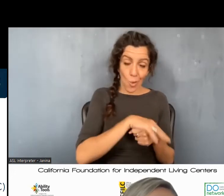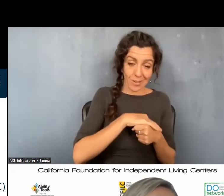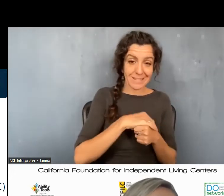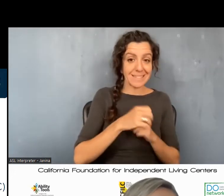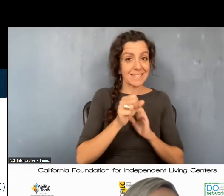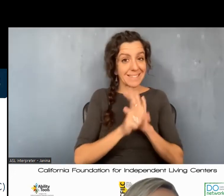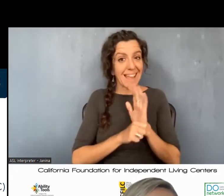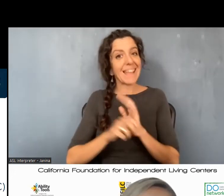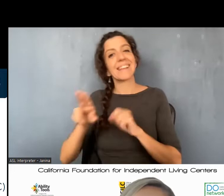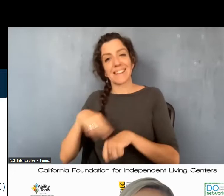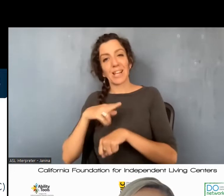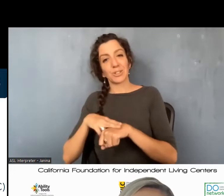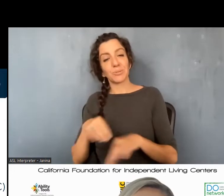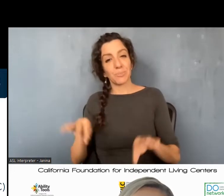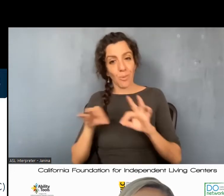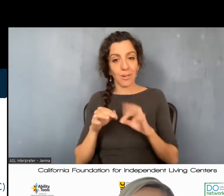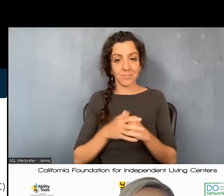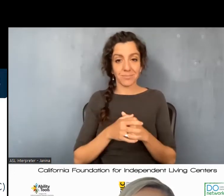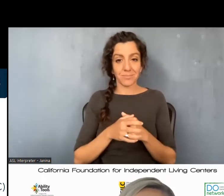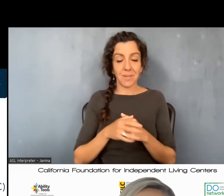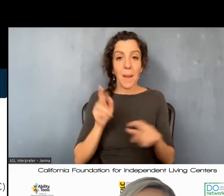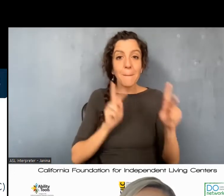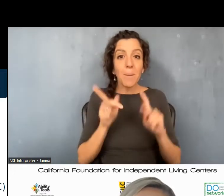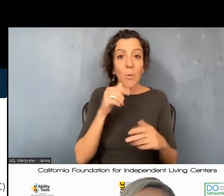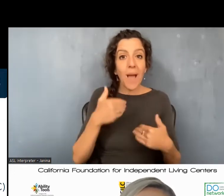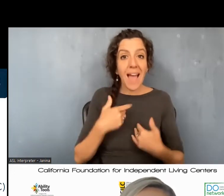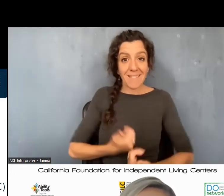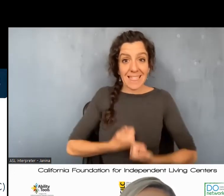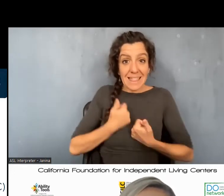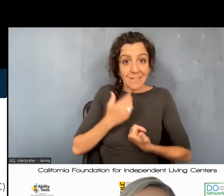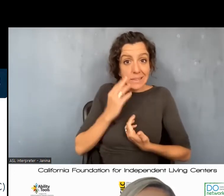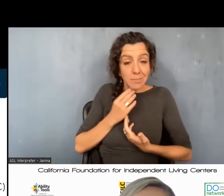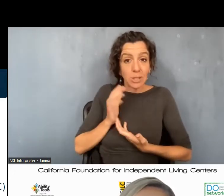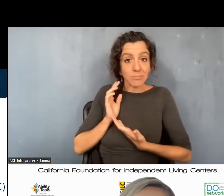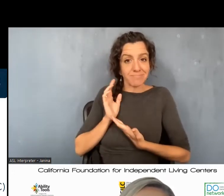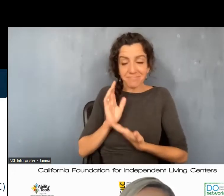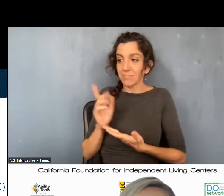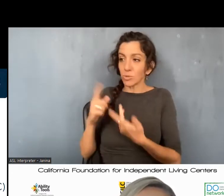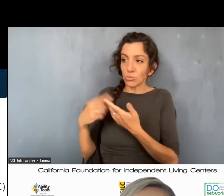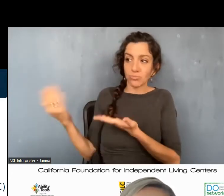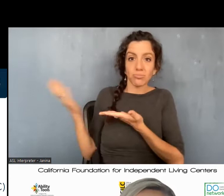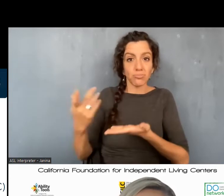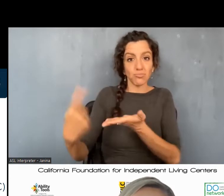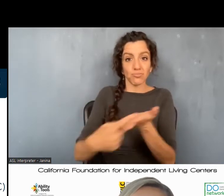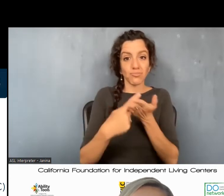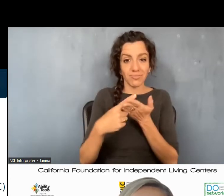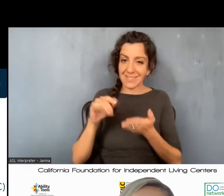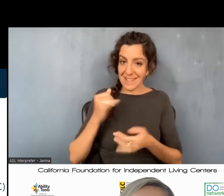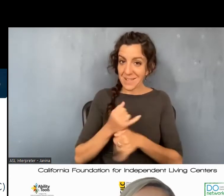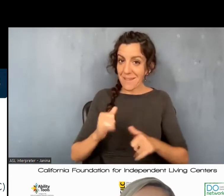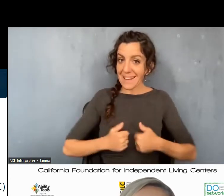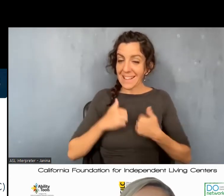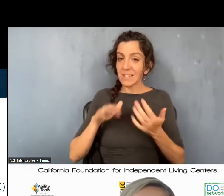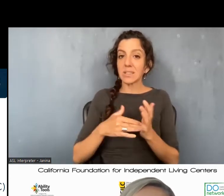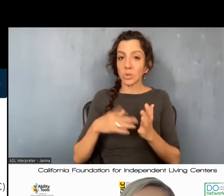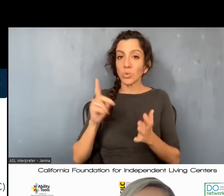nationally when that happens. Bringing people with lived experience to the table, which is what independent living centers do best. We are run